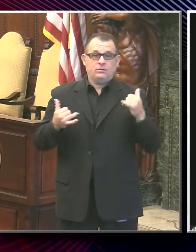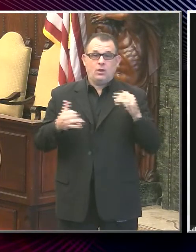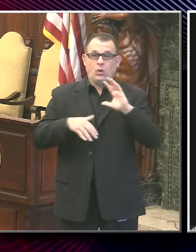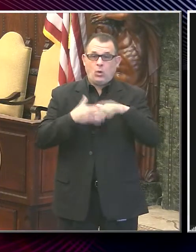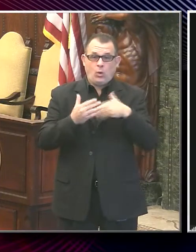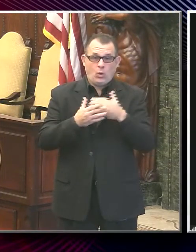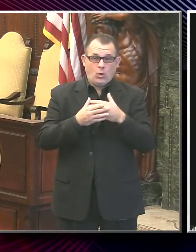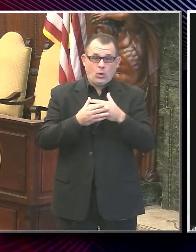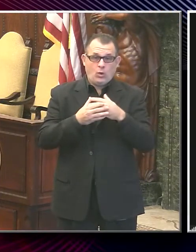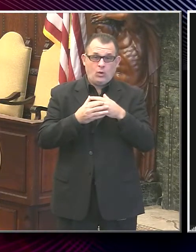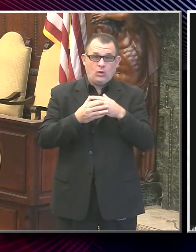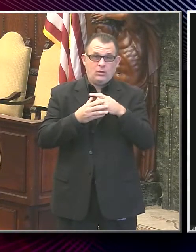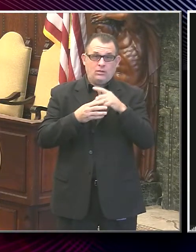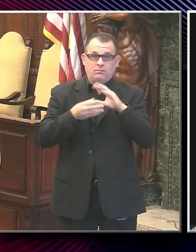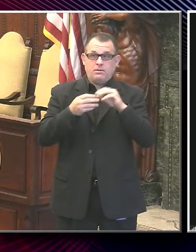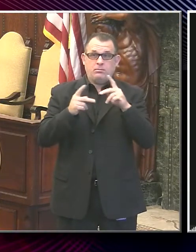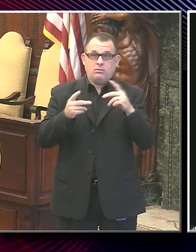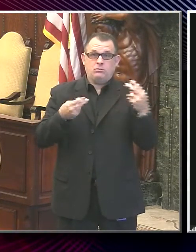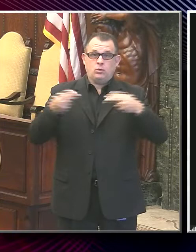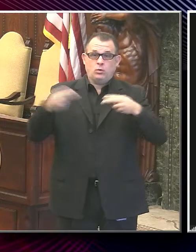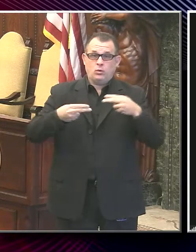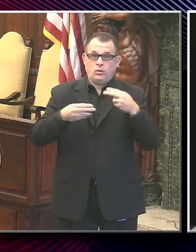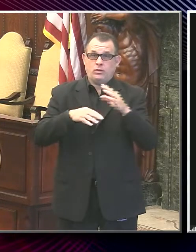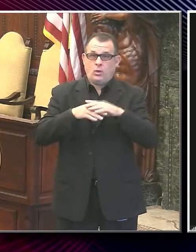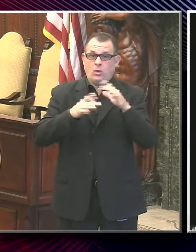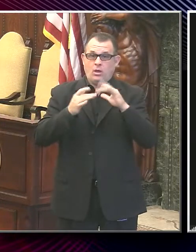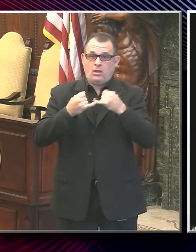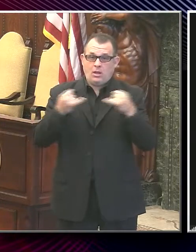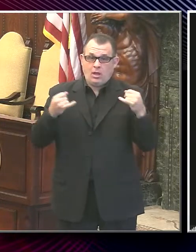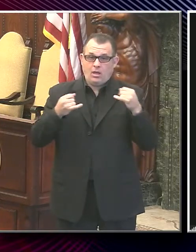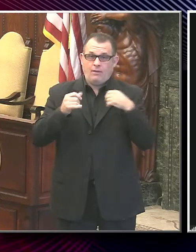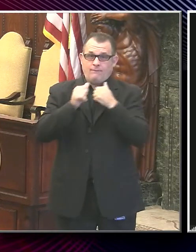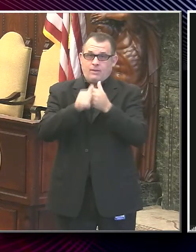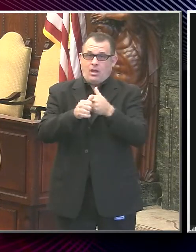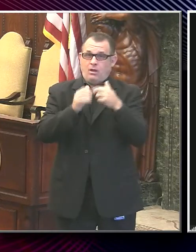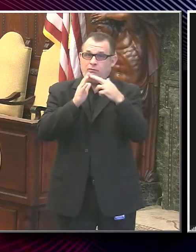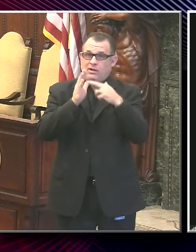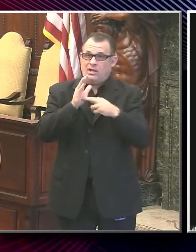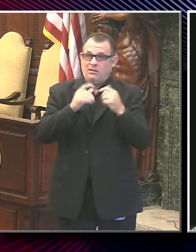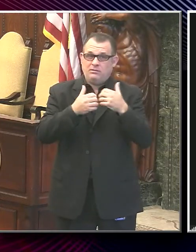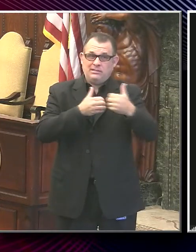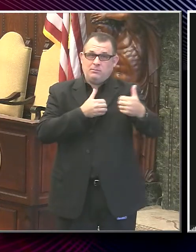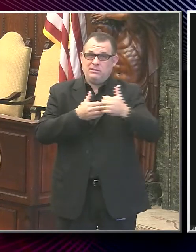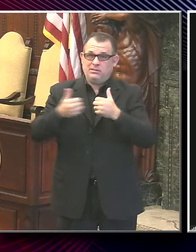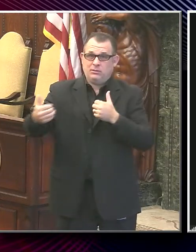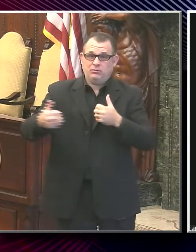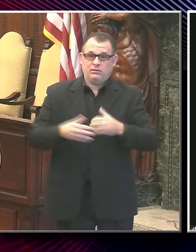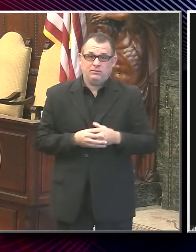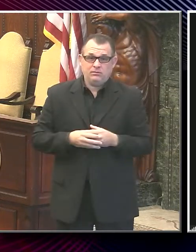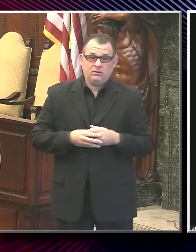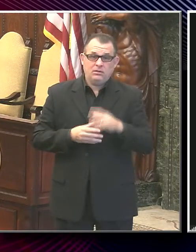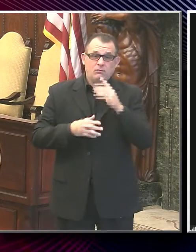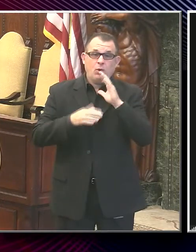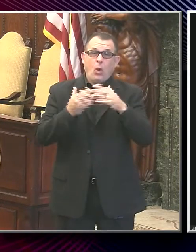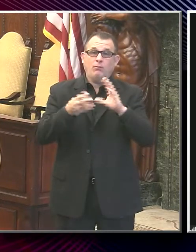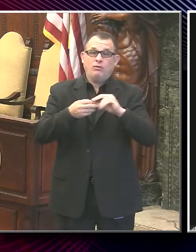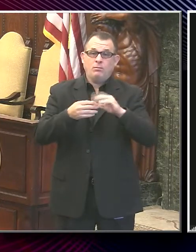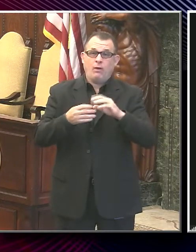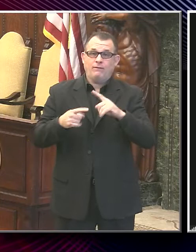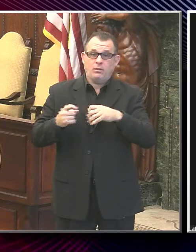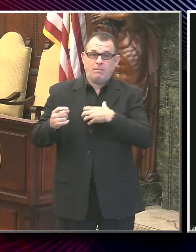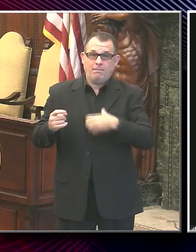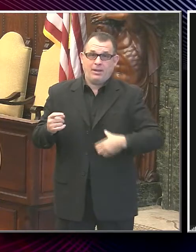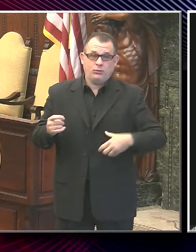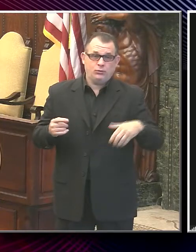joining the briefing virtually to adhere to social distancing guidelines. We will begin our briefing today with opening remarks from Mayor Jim